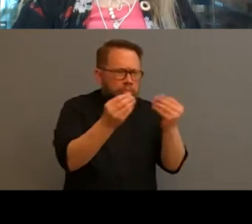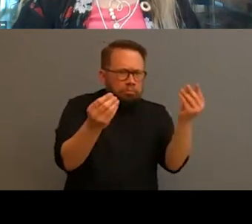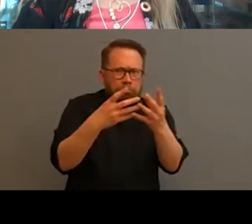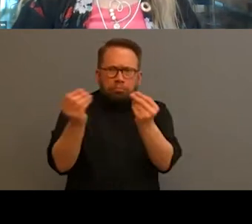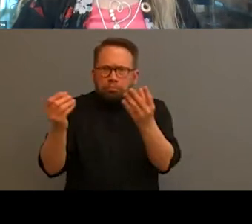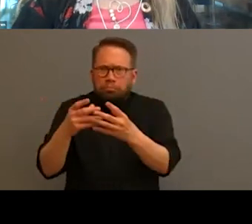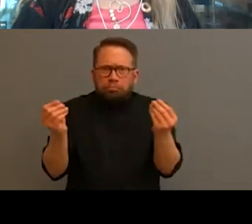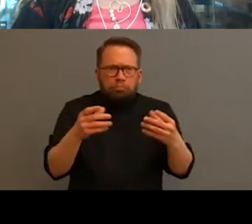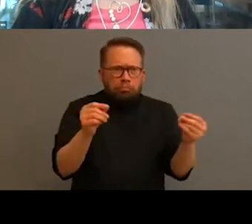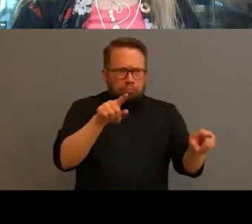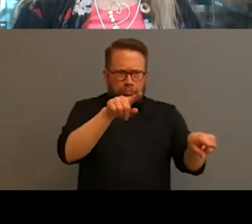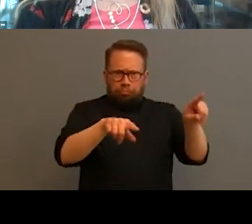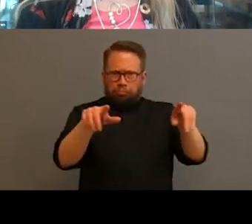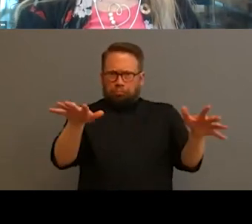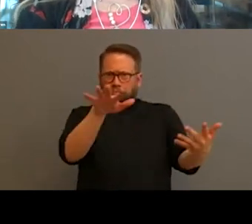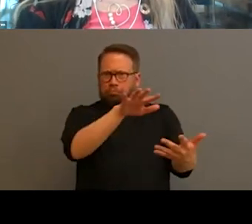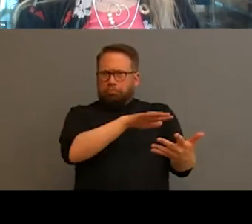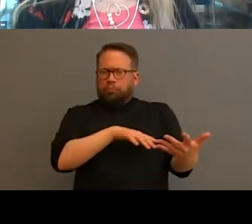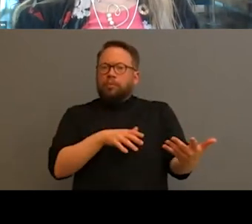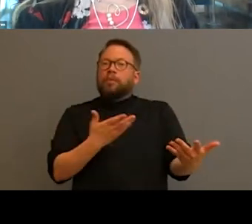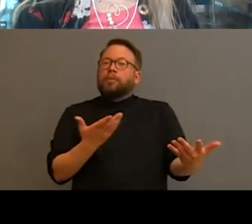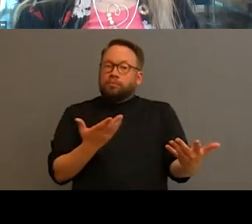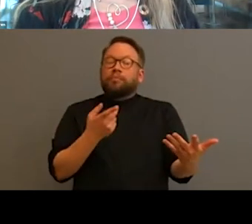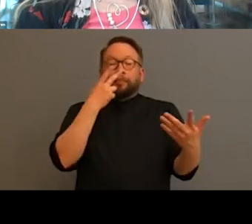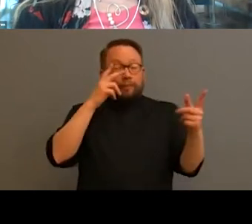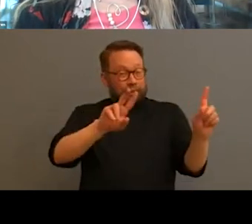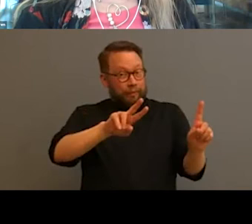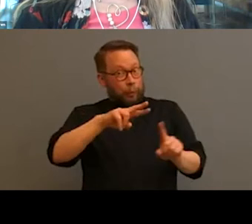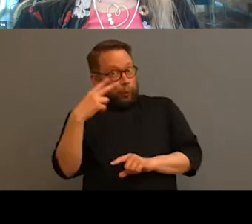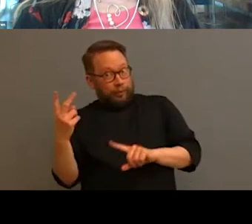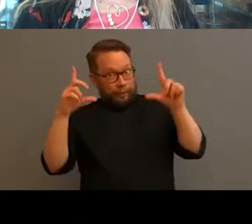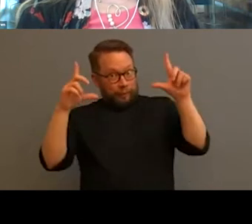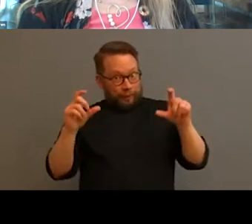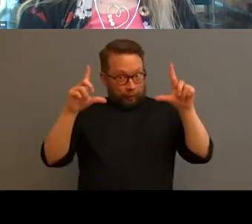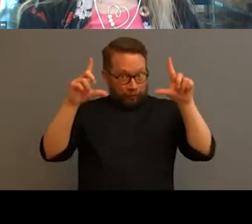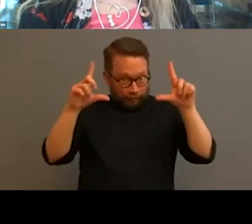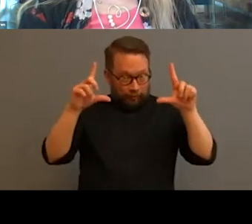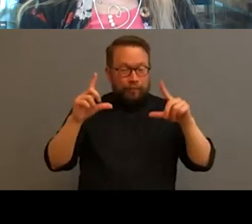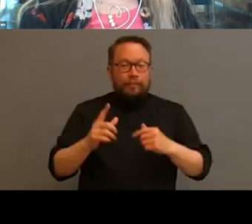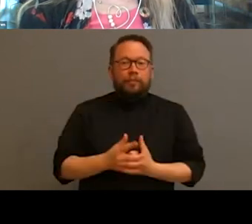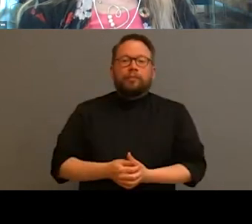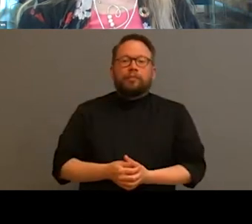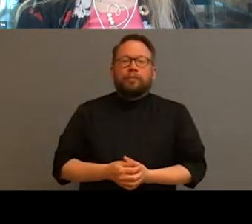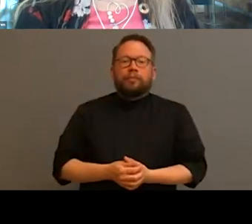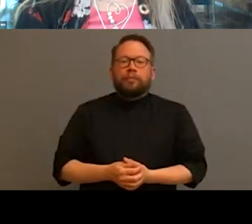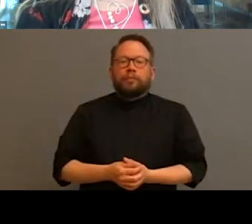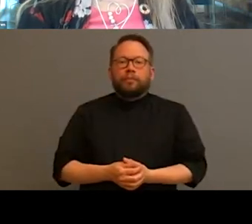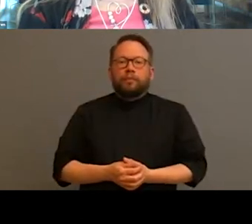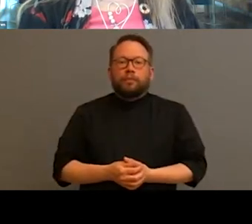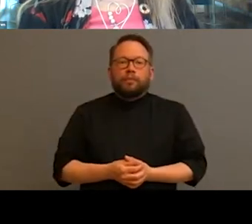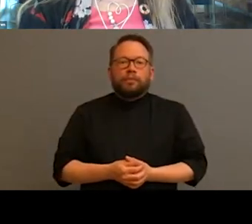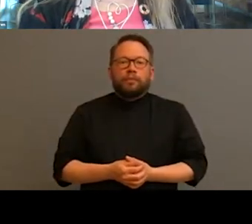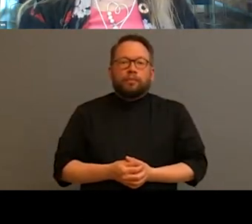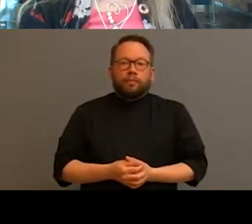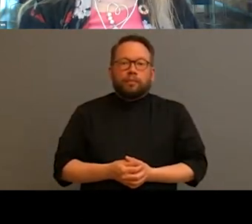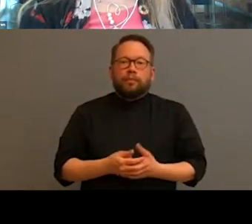In the next picture, Banksy's girl with relief torch should enlighten goal